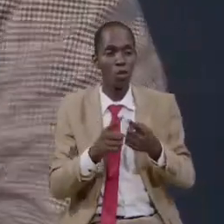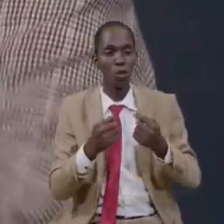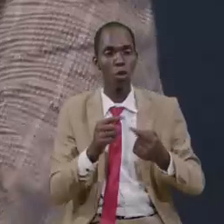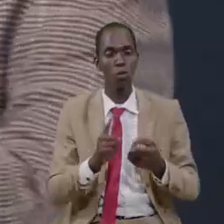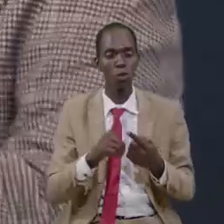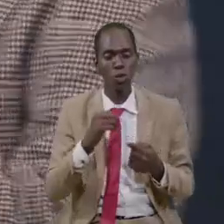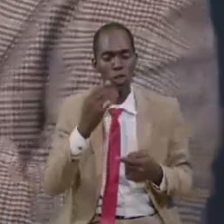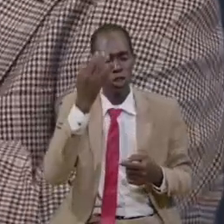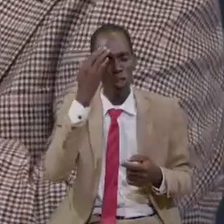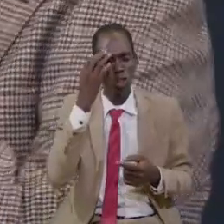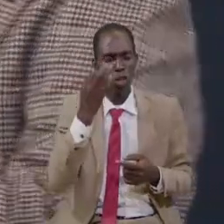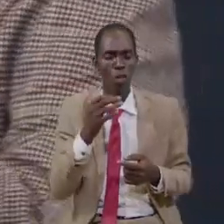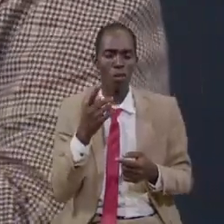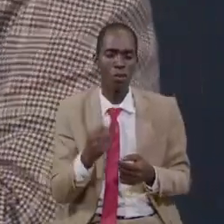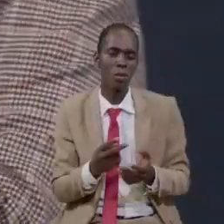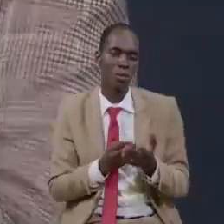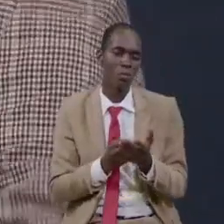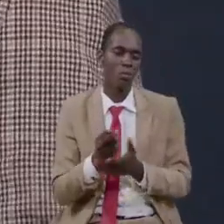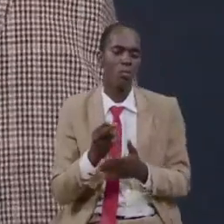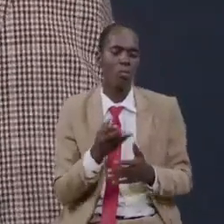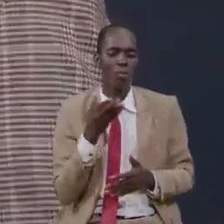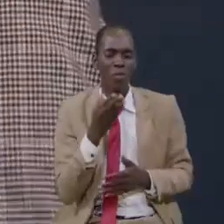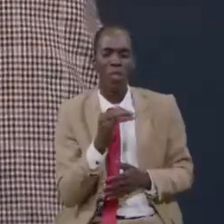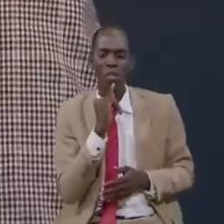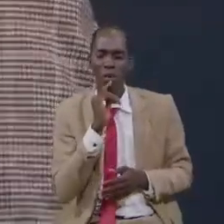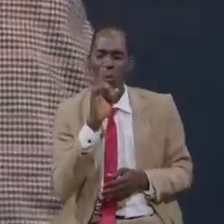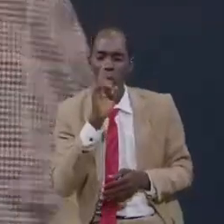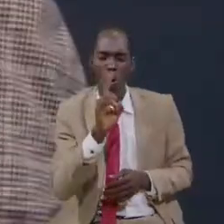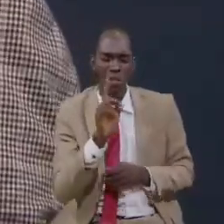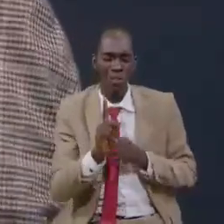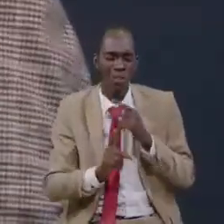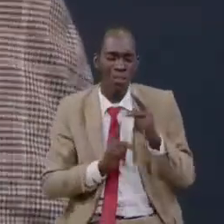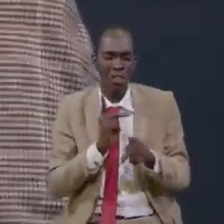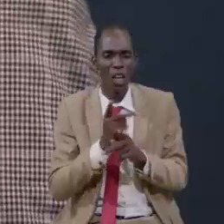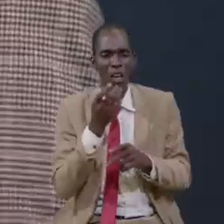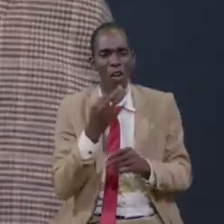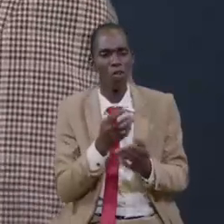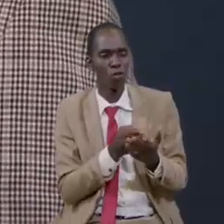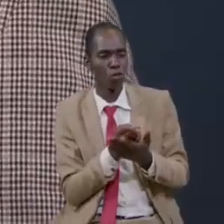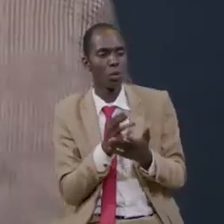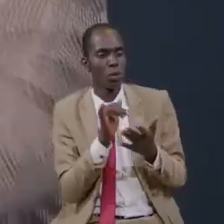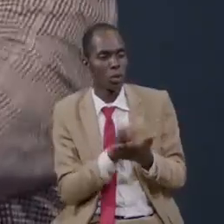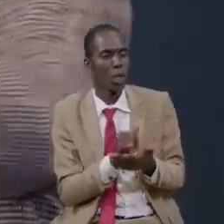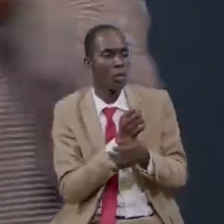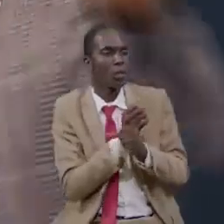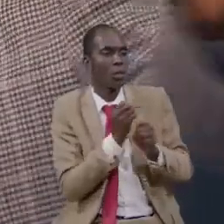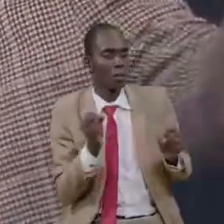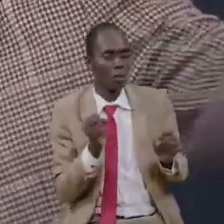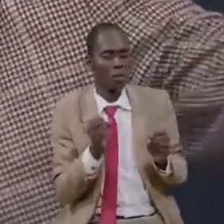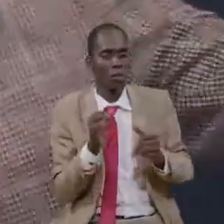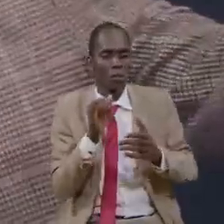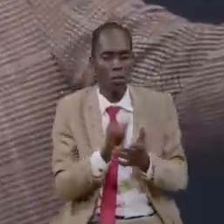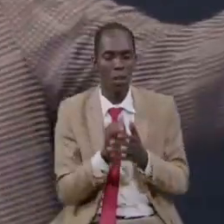of the truth. There is one kind of truth that saves, the kind of truth that liberates, and all